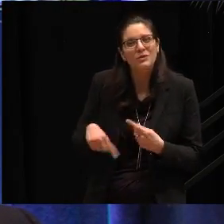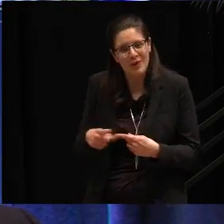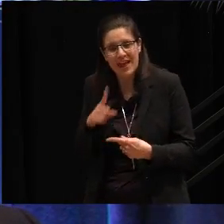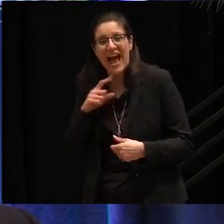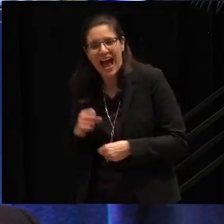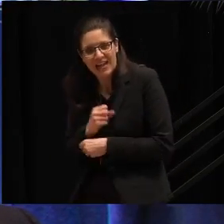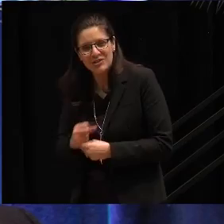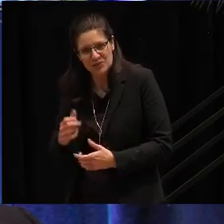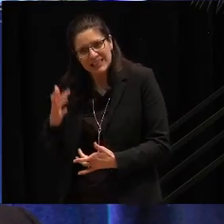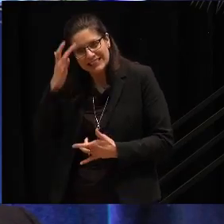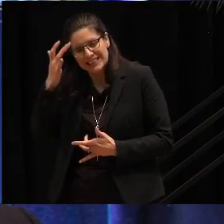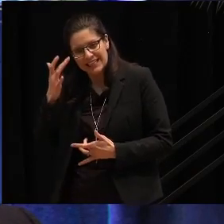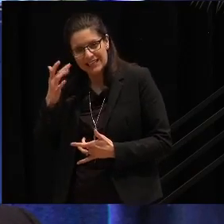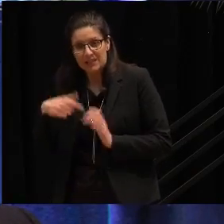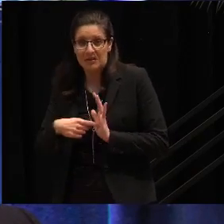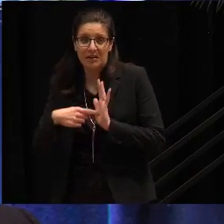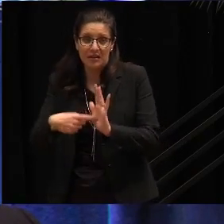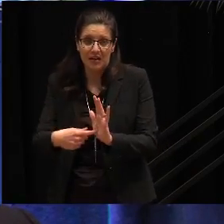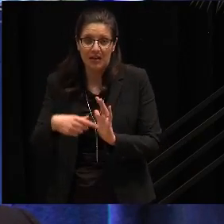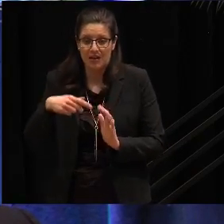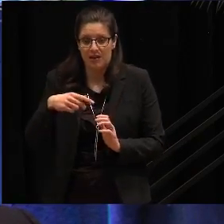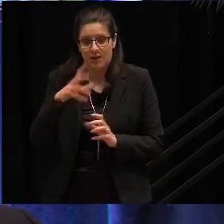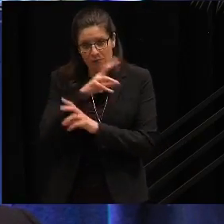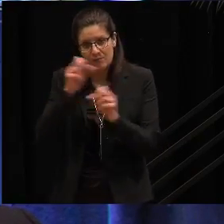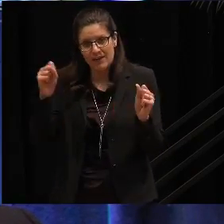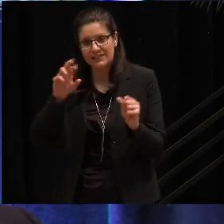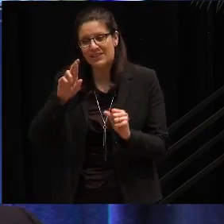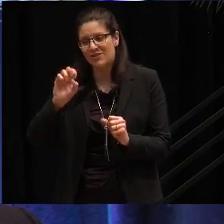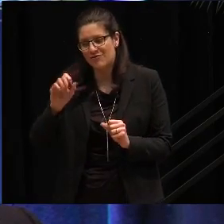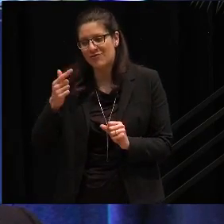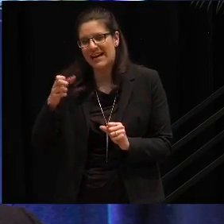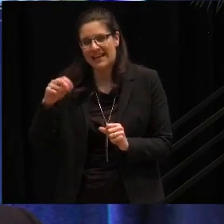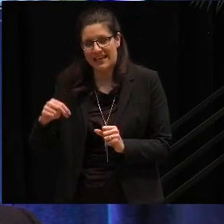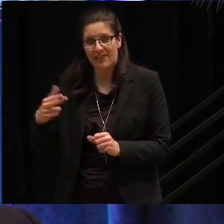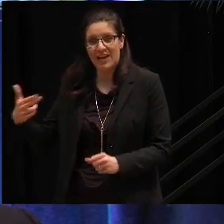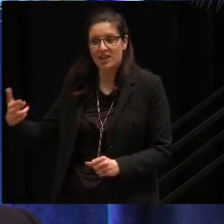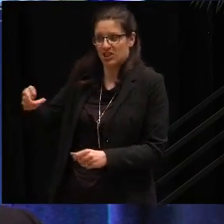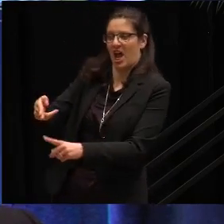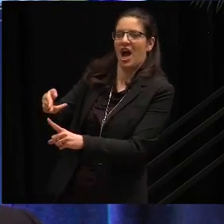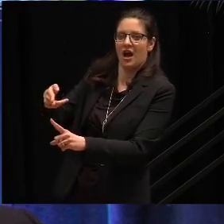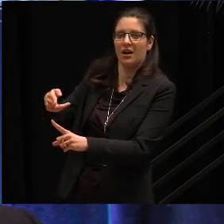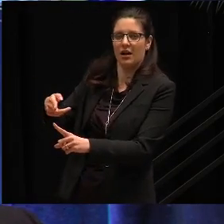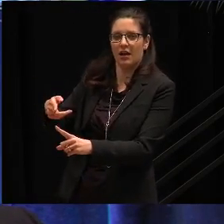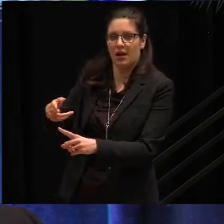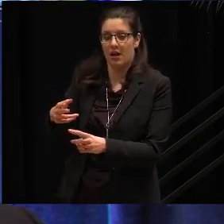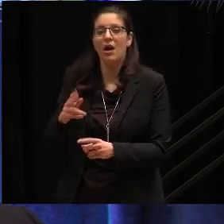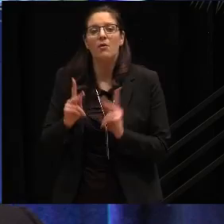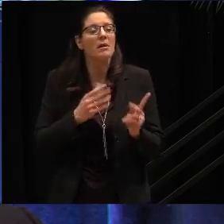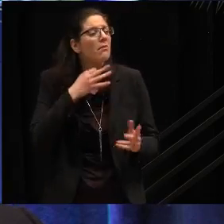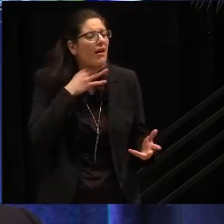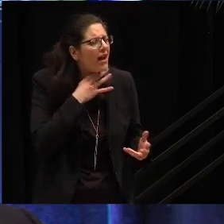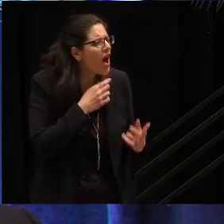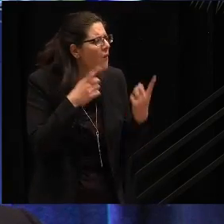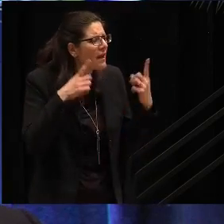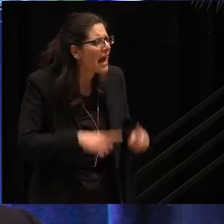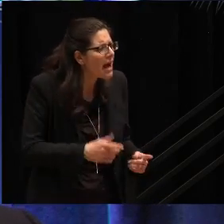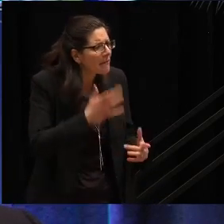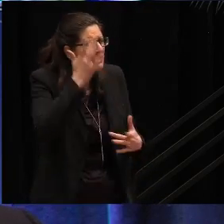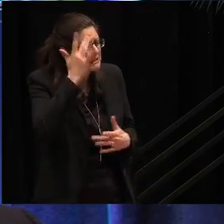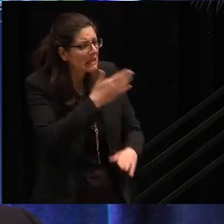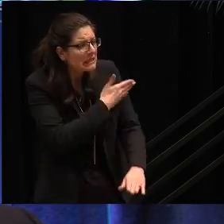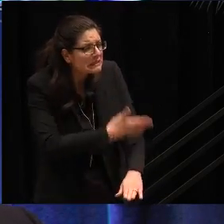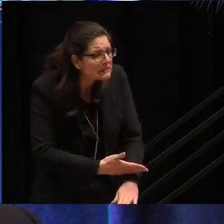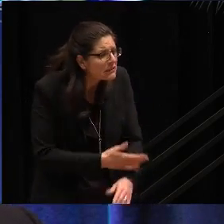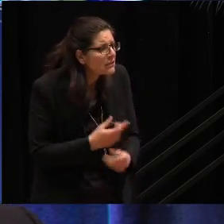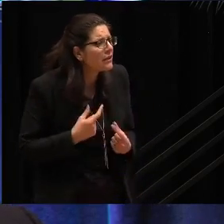issue. And again, I'll use President Reagan. He was shot. So of course people wanted to know what happened after he was shot and what impact that had.